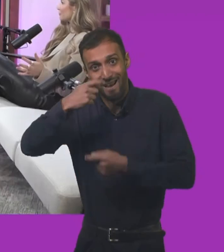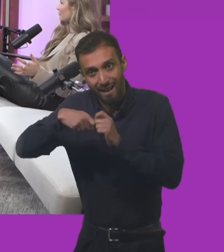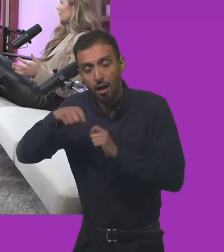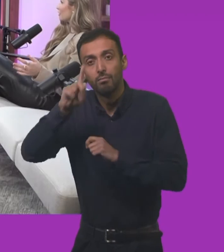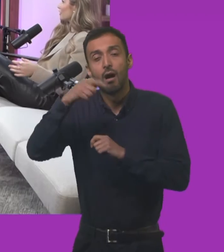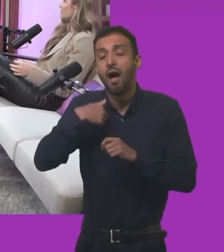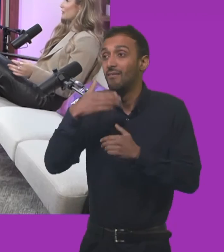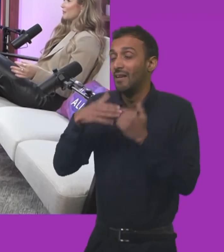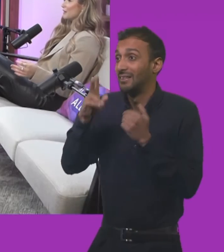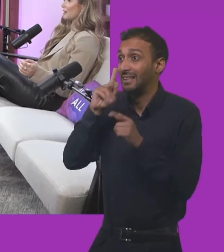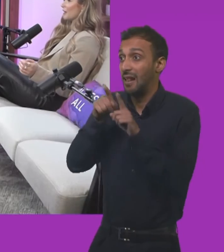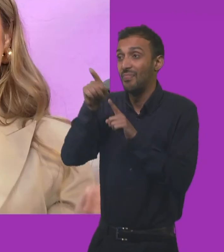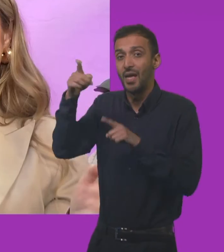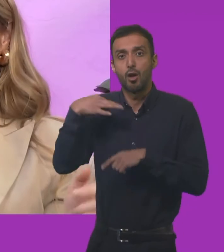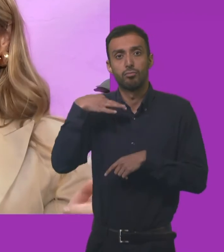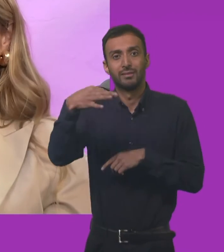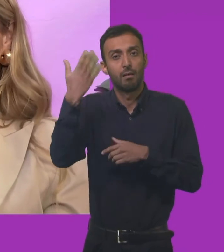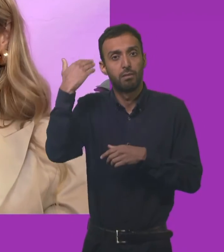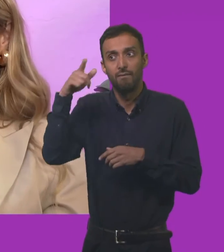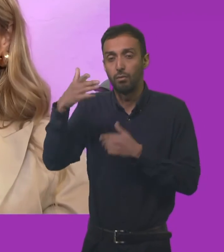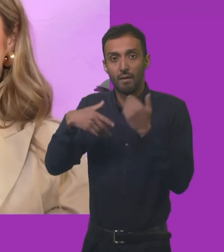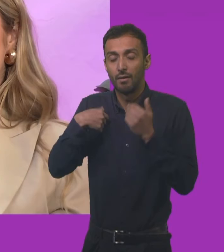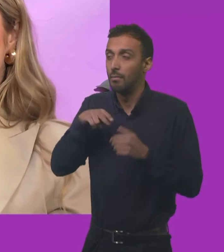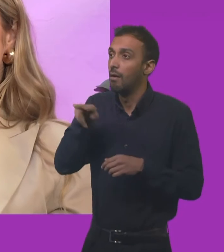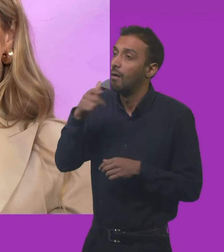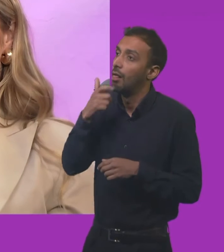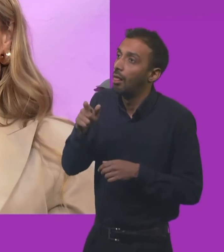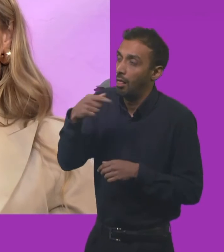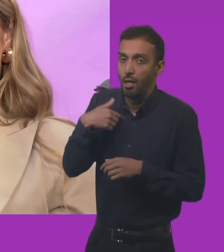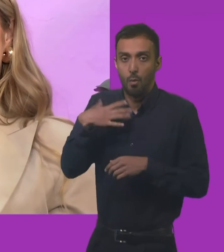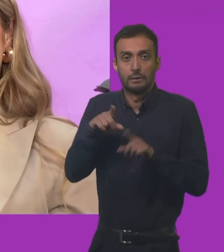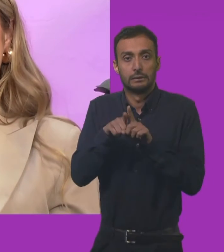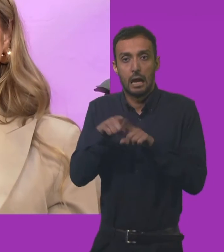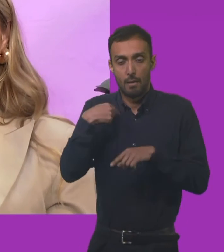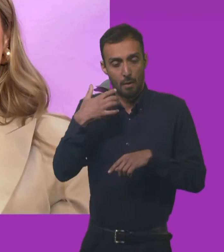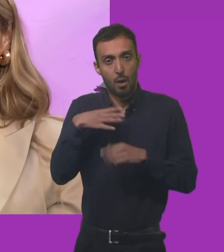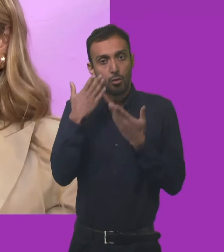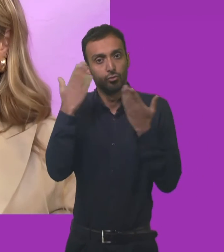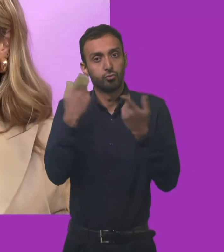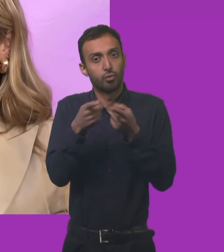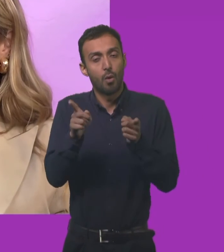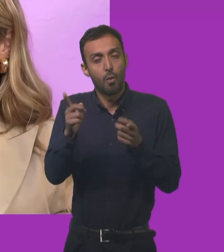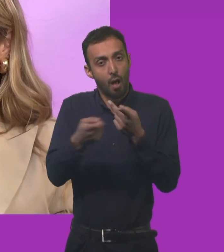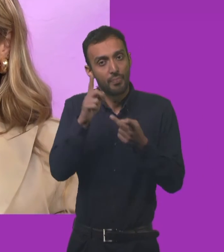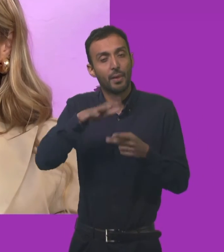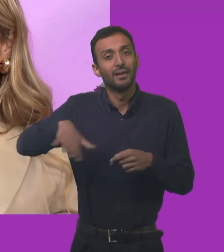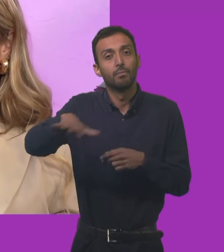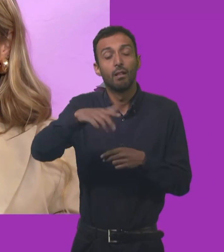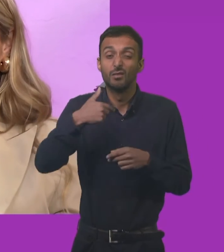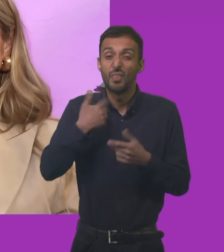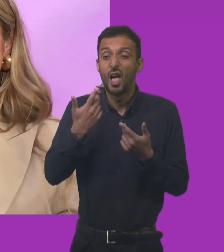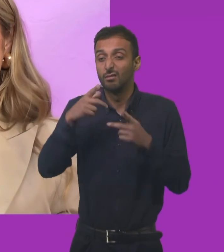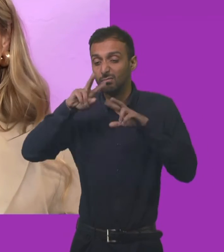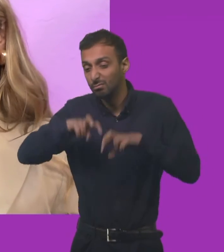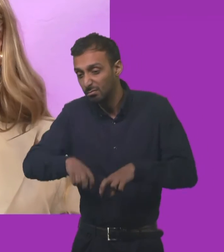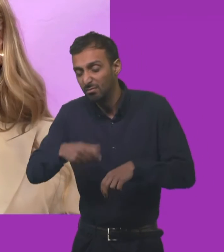representation before. Yeah. So I was like, that is how I want to be for other people. So I kind of looked into it a little bit more, and then